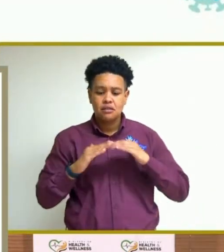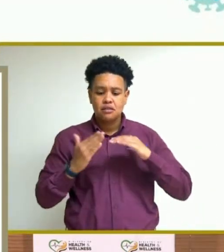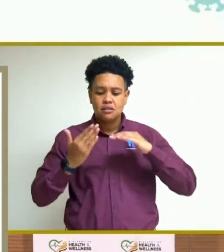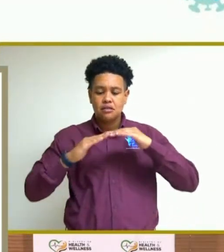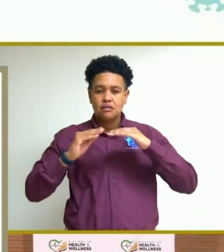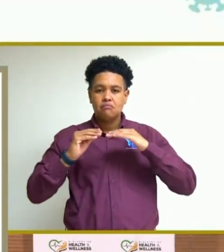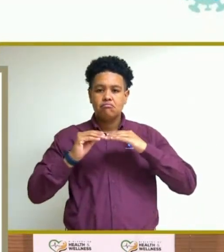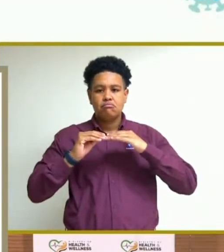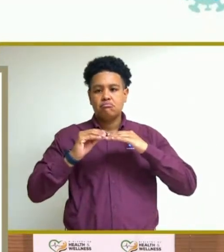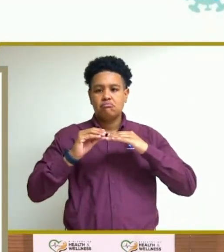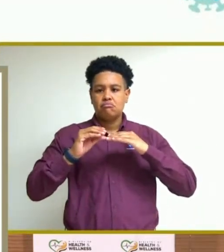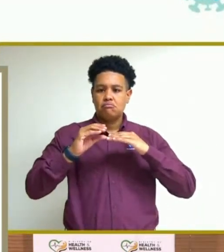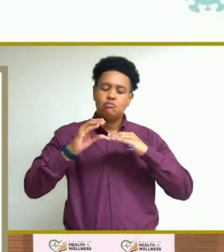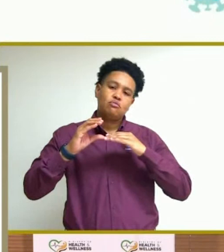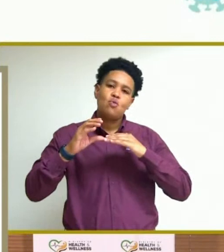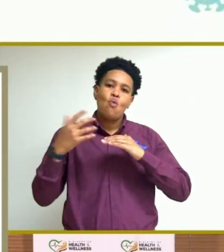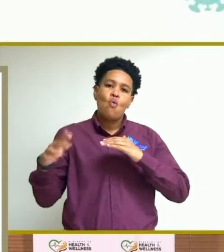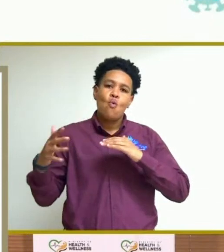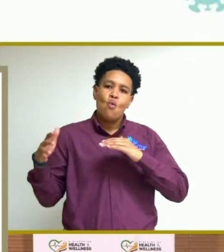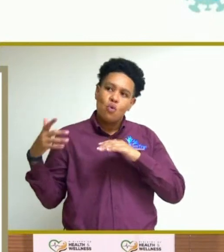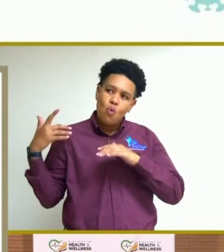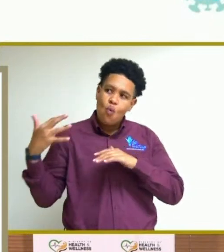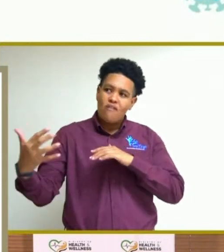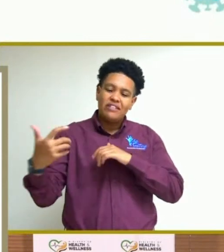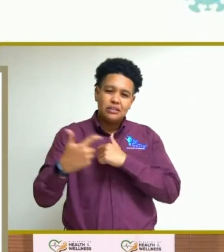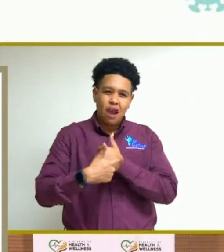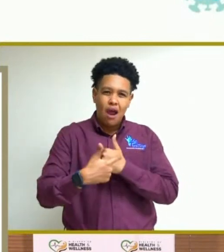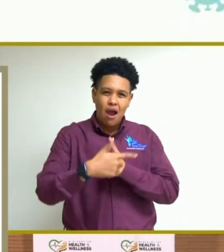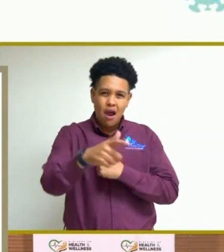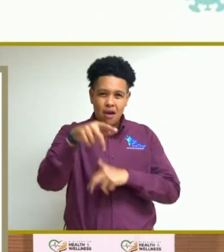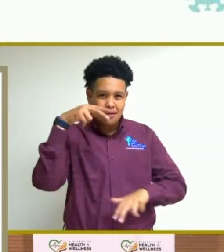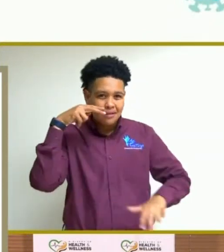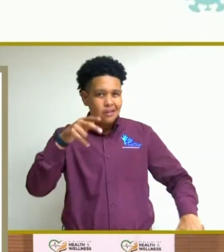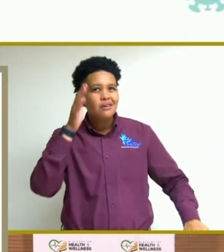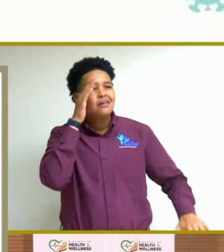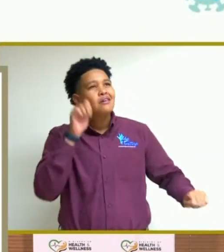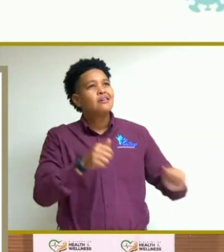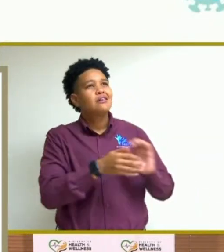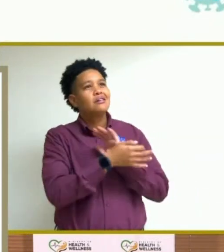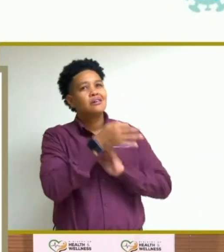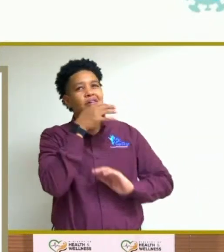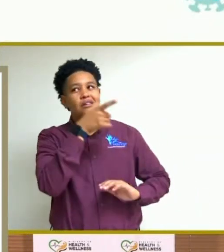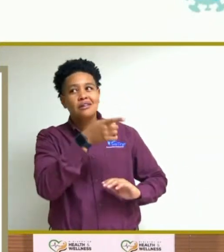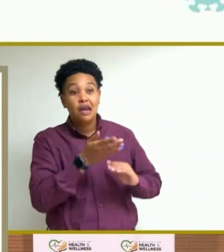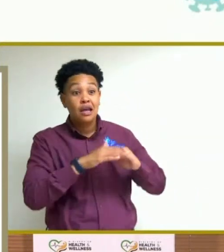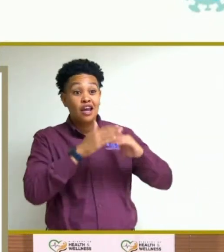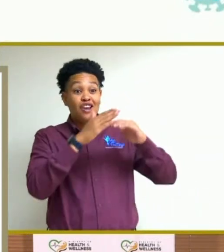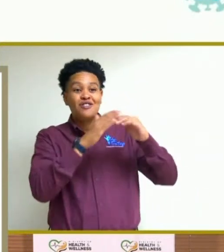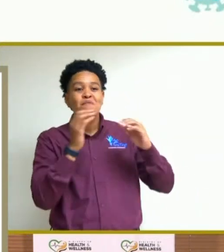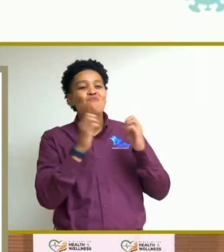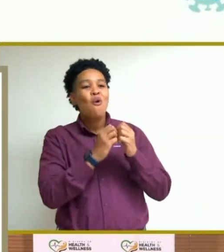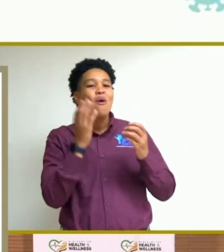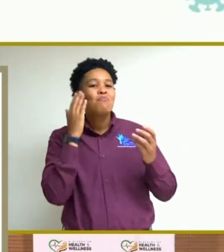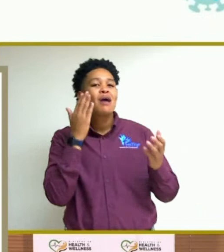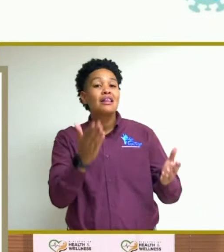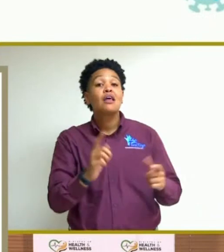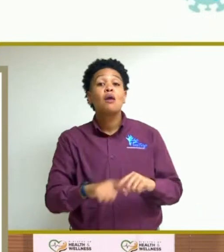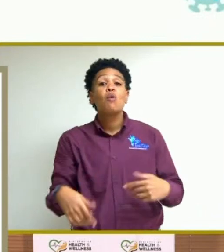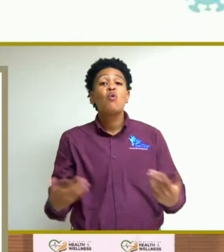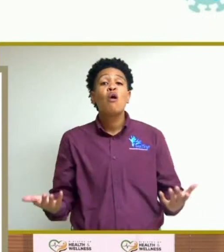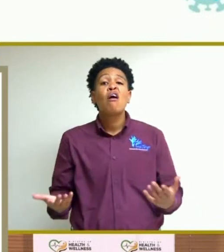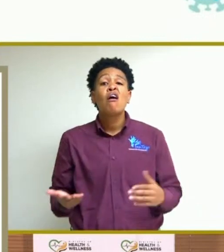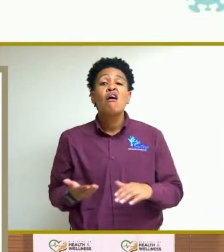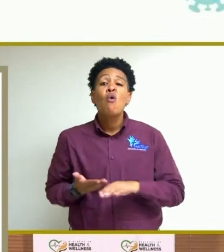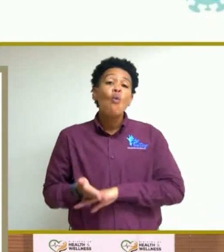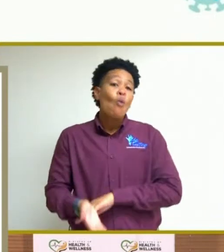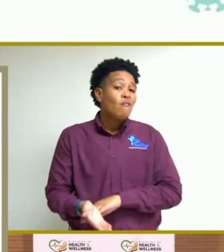over time, and look at our bed capacity that has also increased but now has been surpassed. In